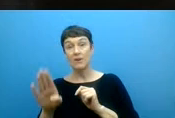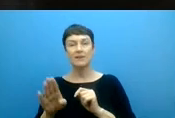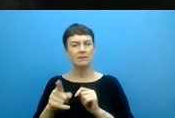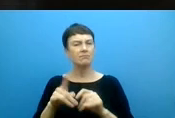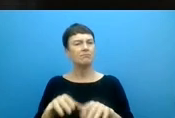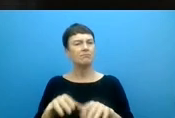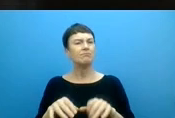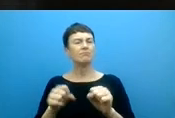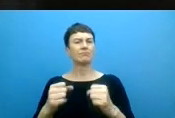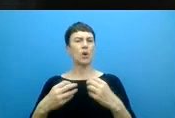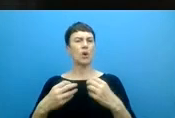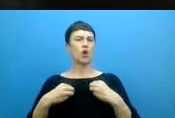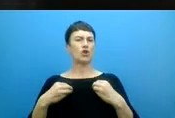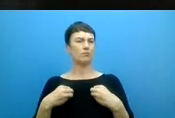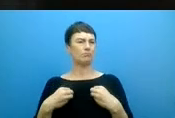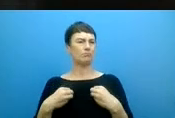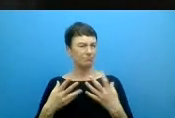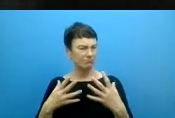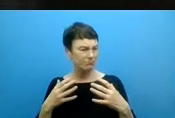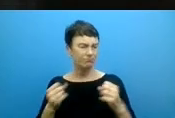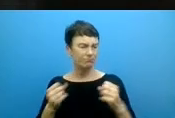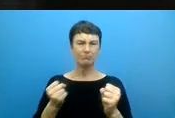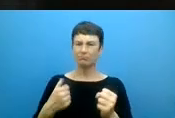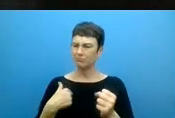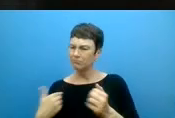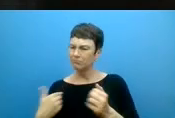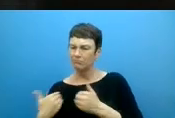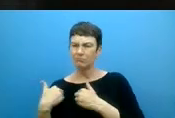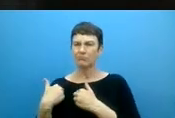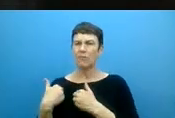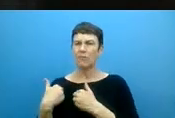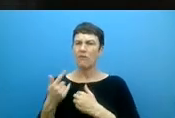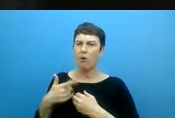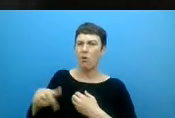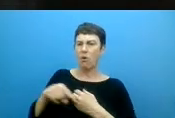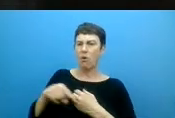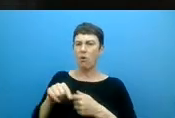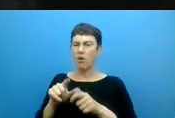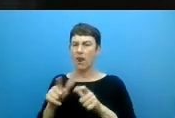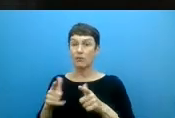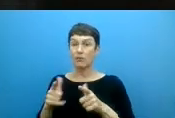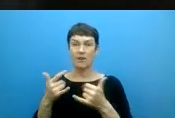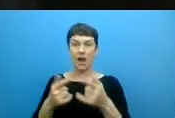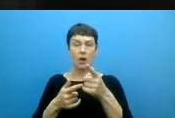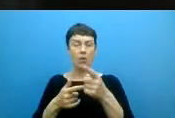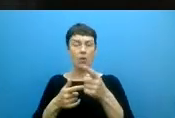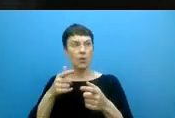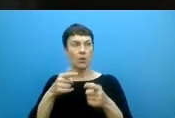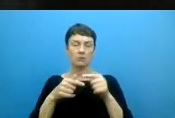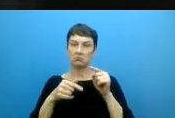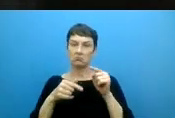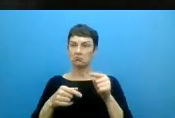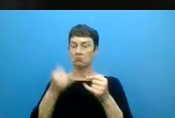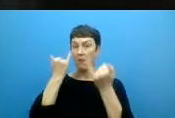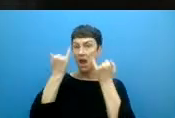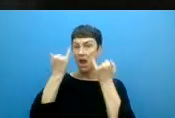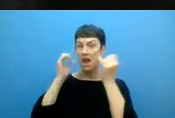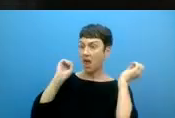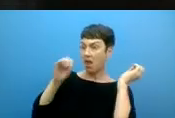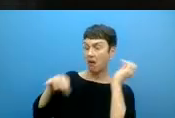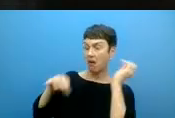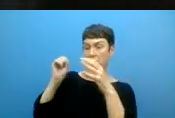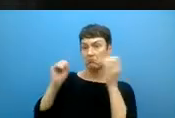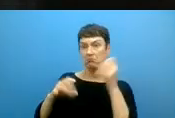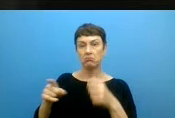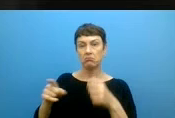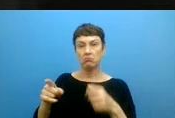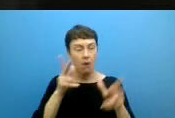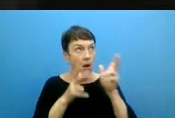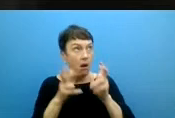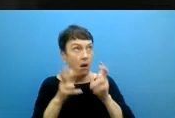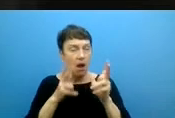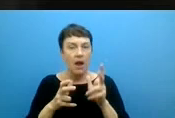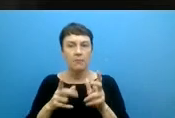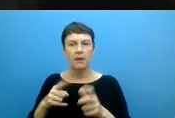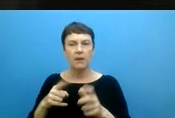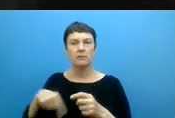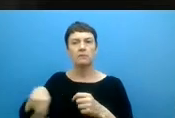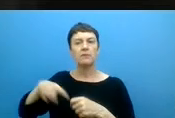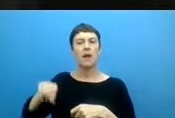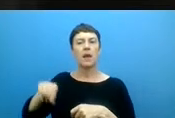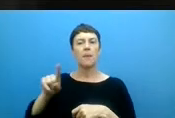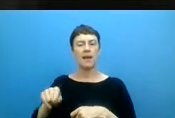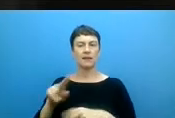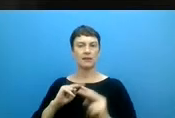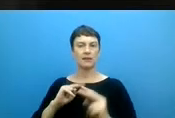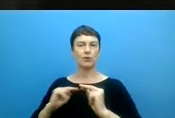ownership, have agency. So now you've listened to some ideas and solutions, but it's important for the residents to negotiate how